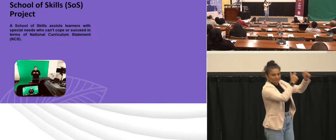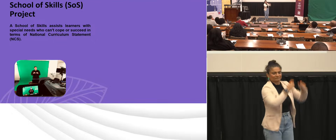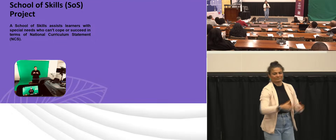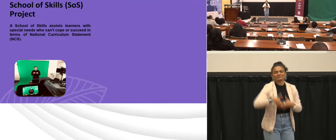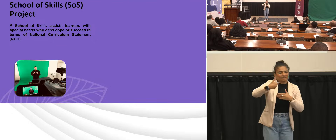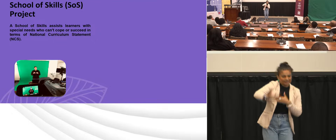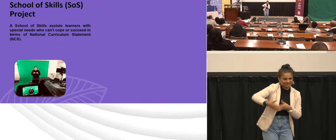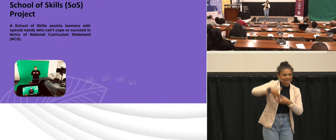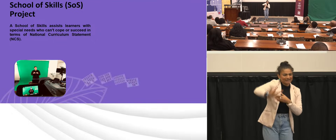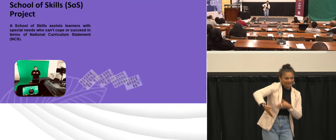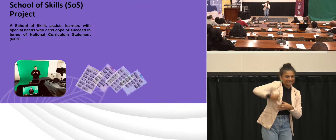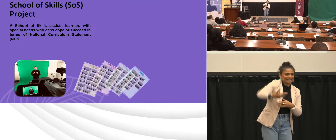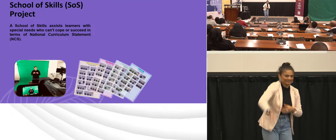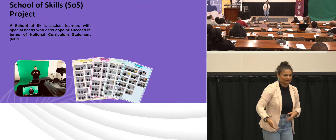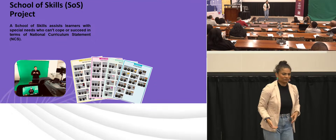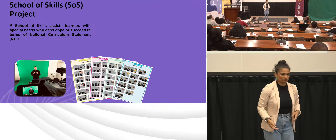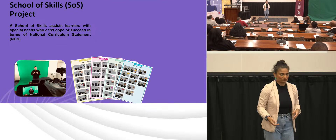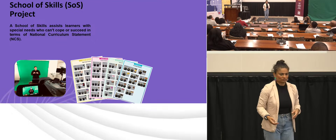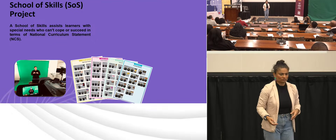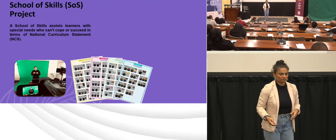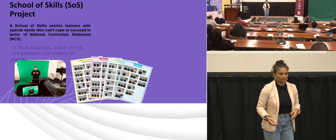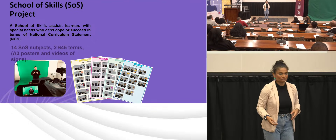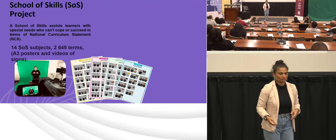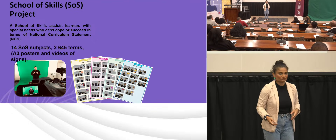Click again, next.